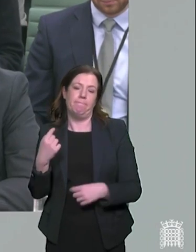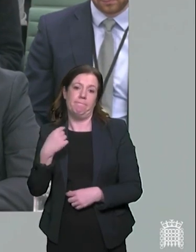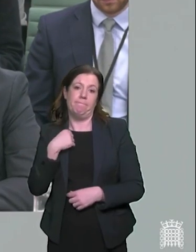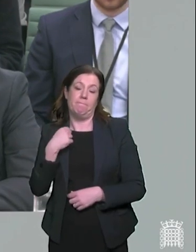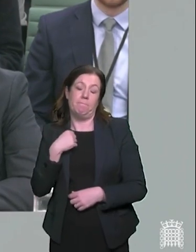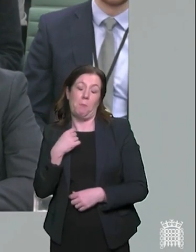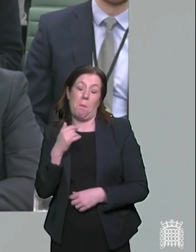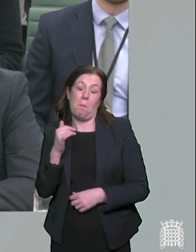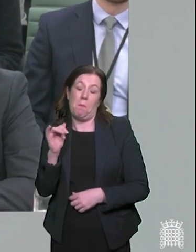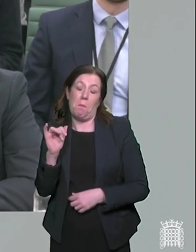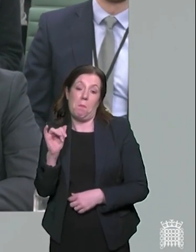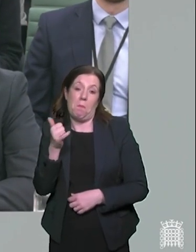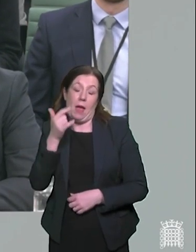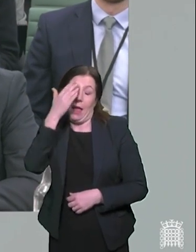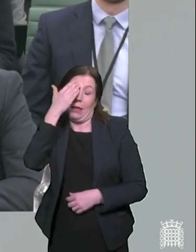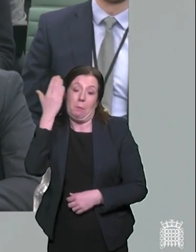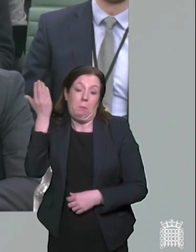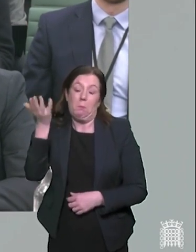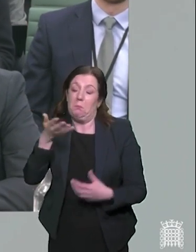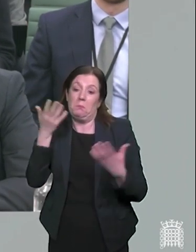might have thought about some things,